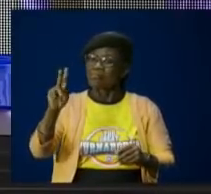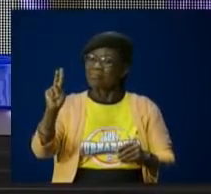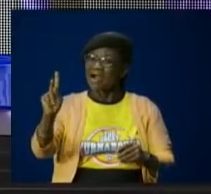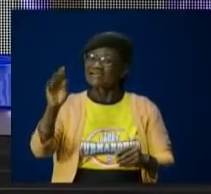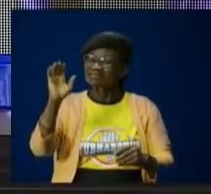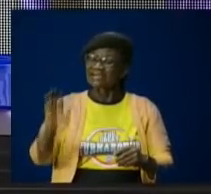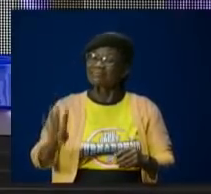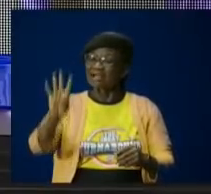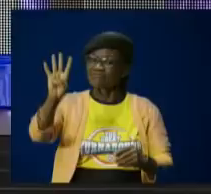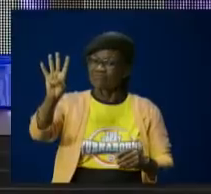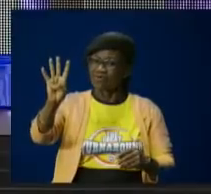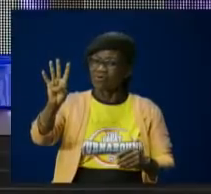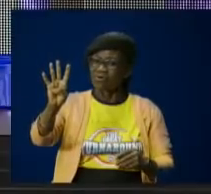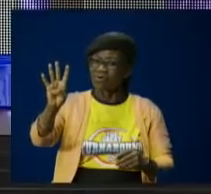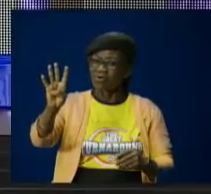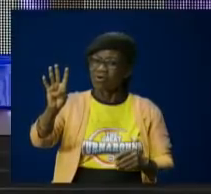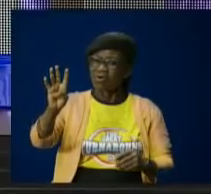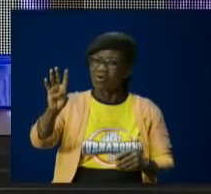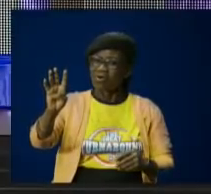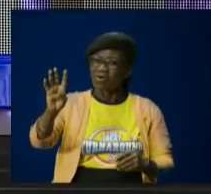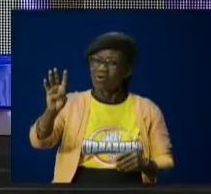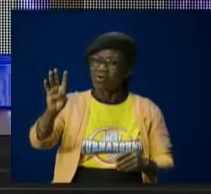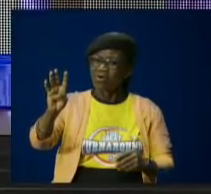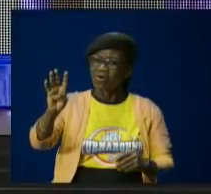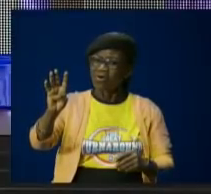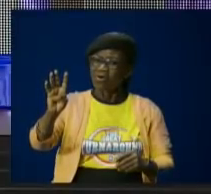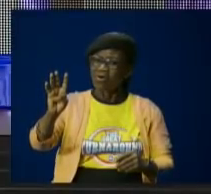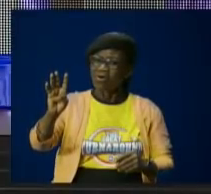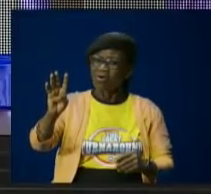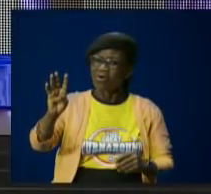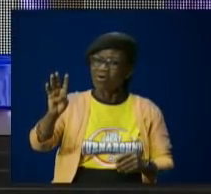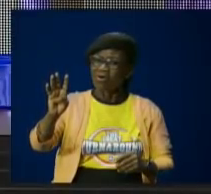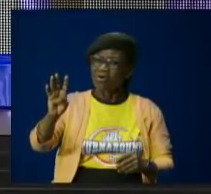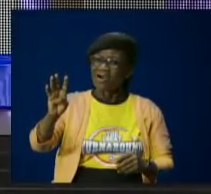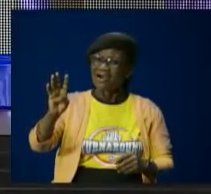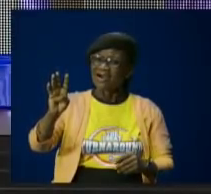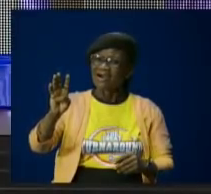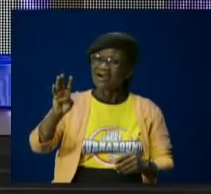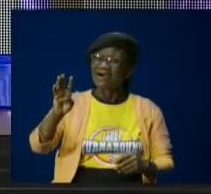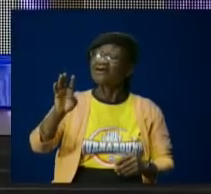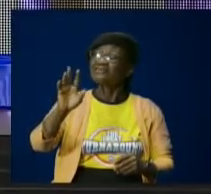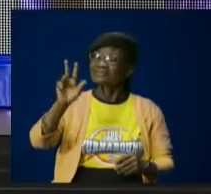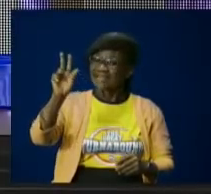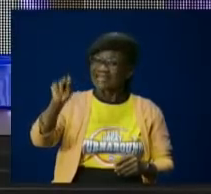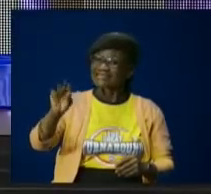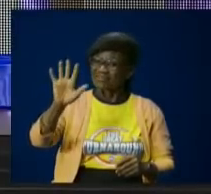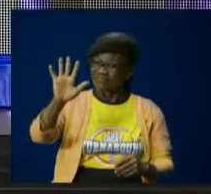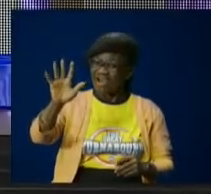verse 35 to 41, Mark 4, 35 to 41,